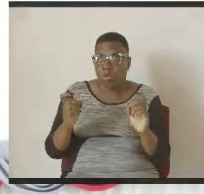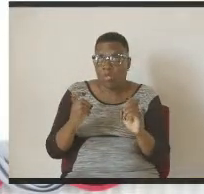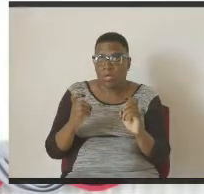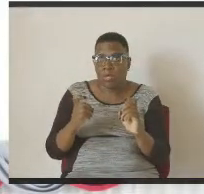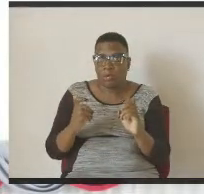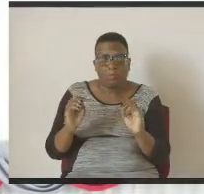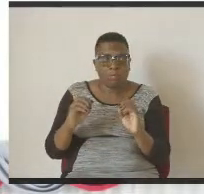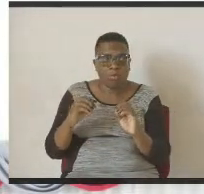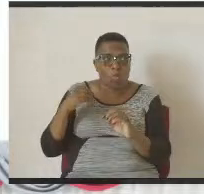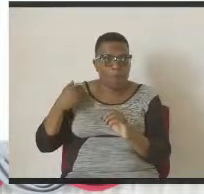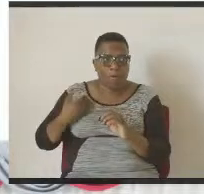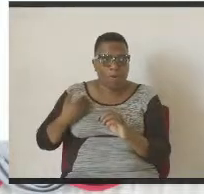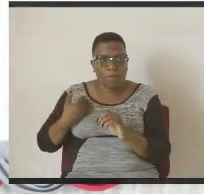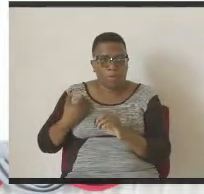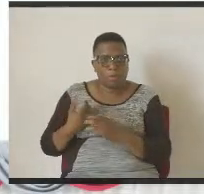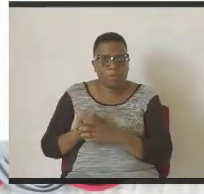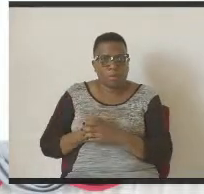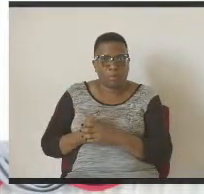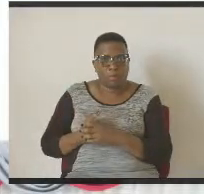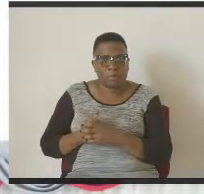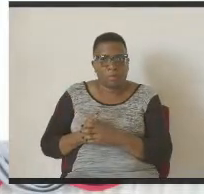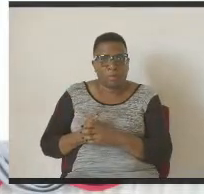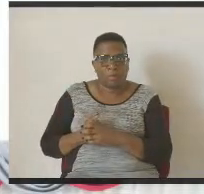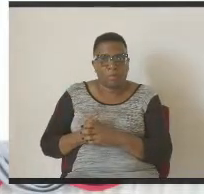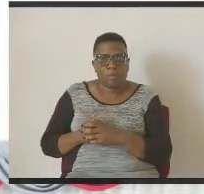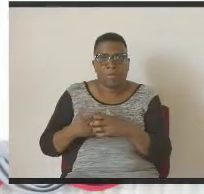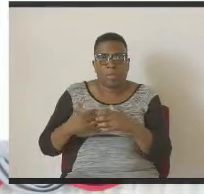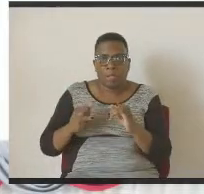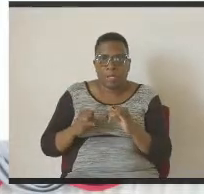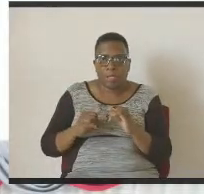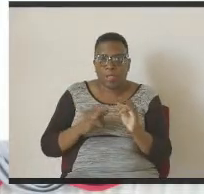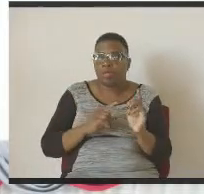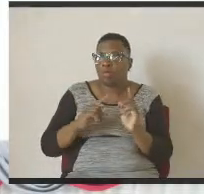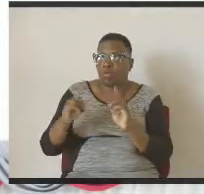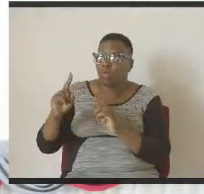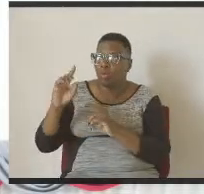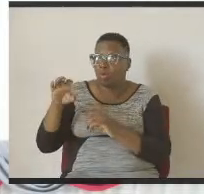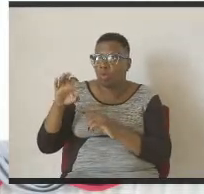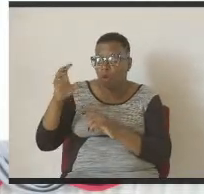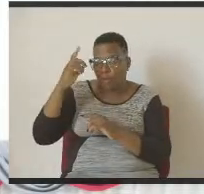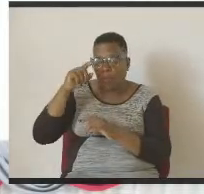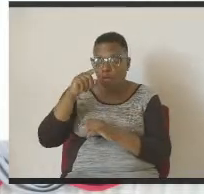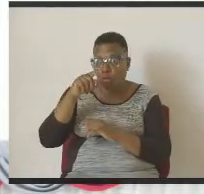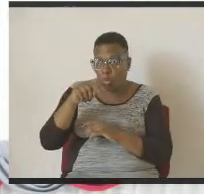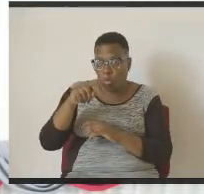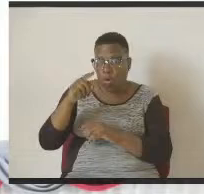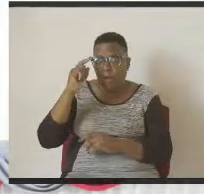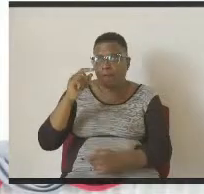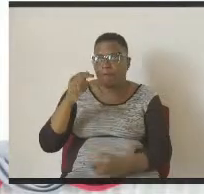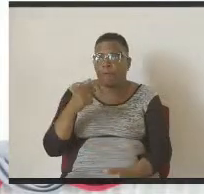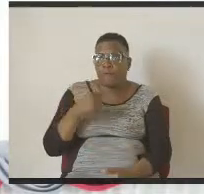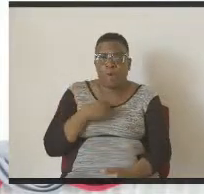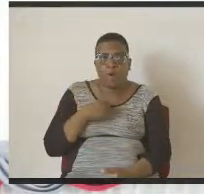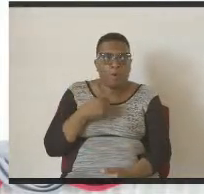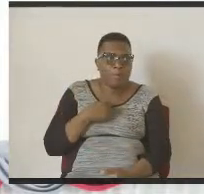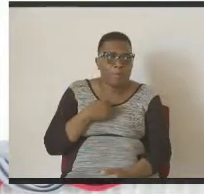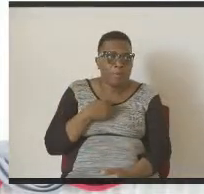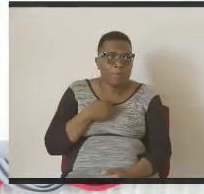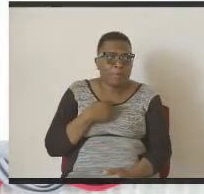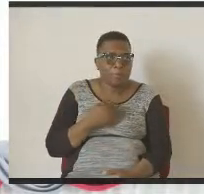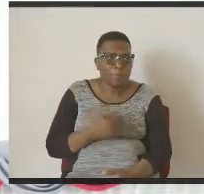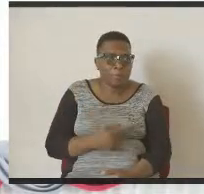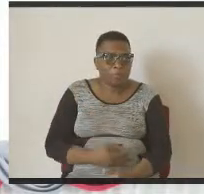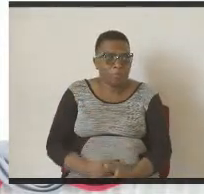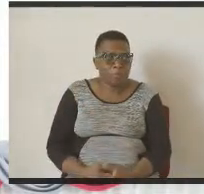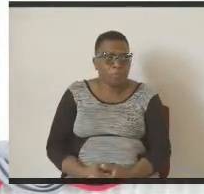blemish. And yet he went to the cross for you and for me. Above all powers, all kings, he